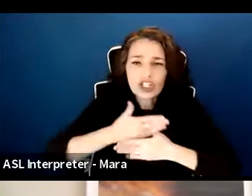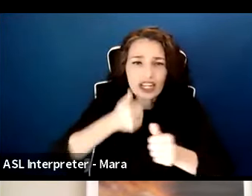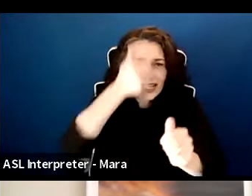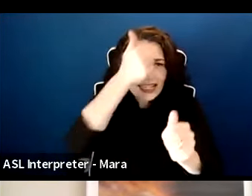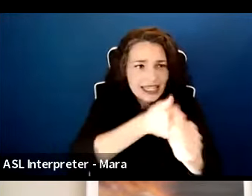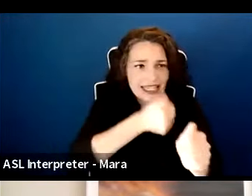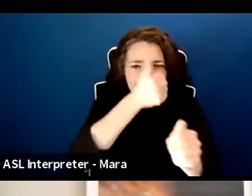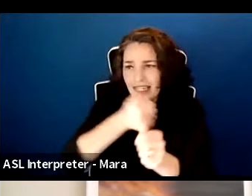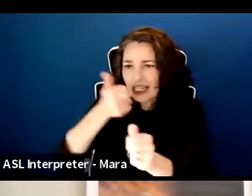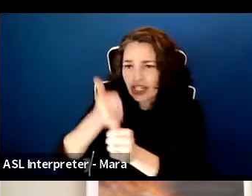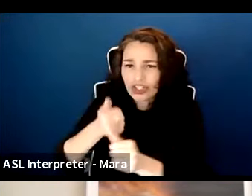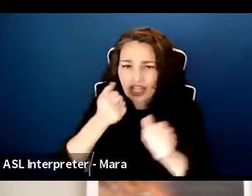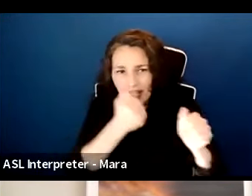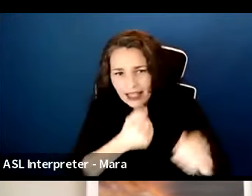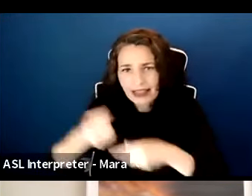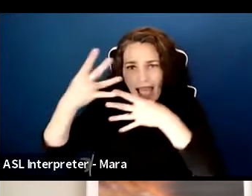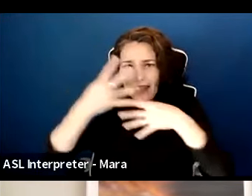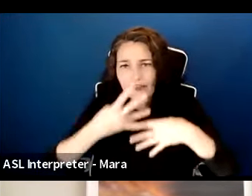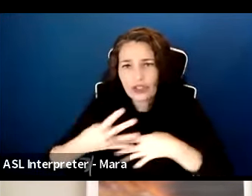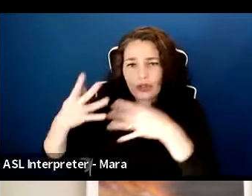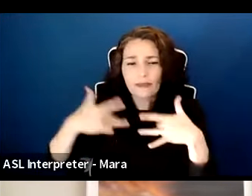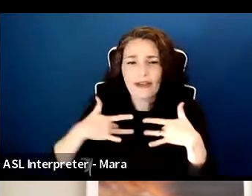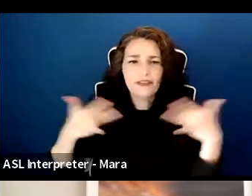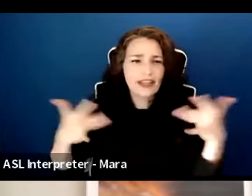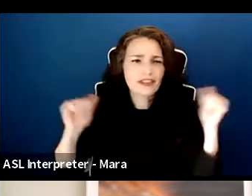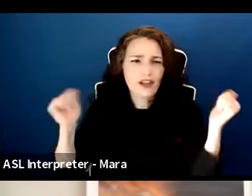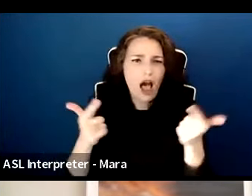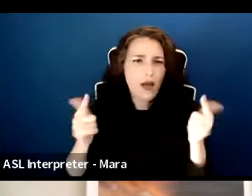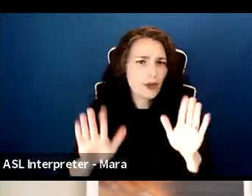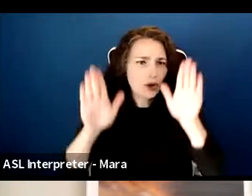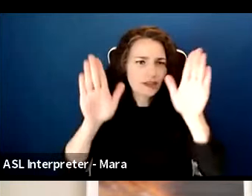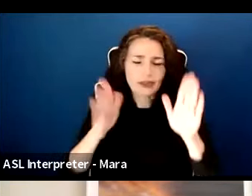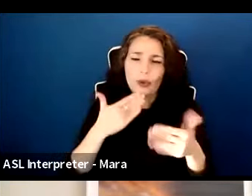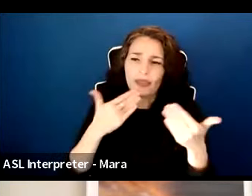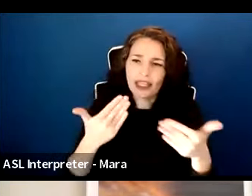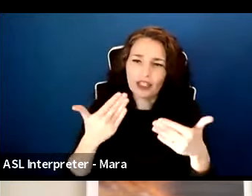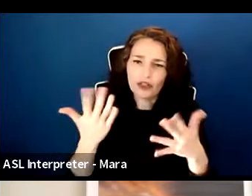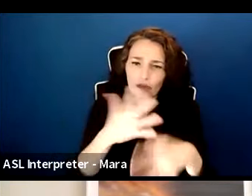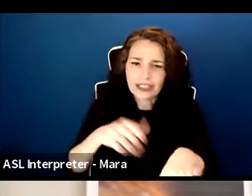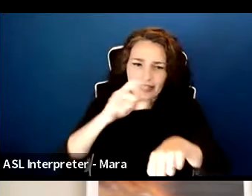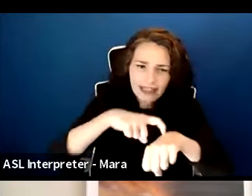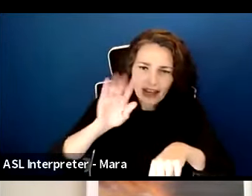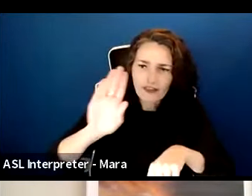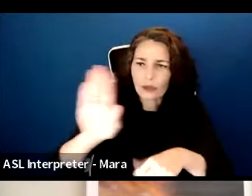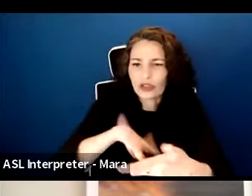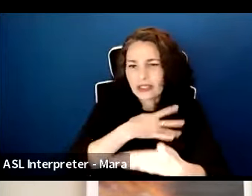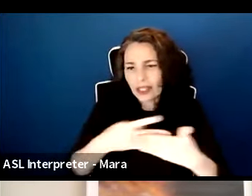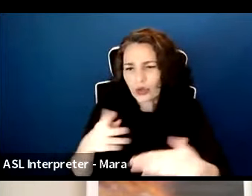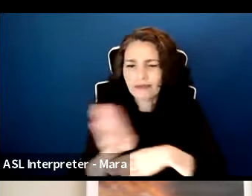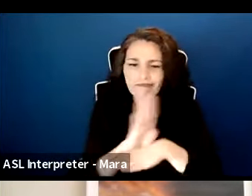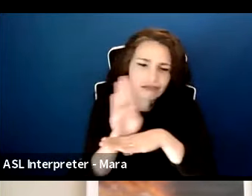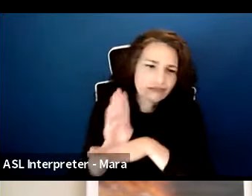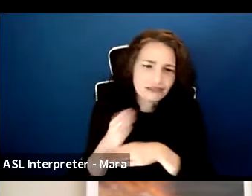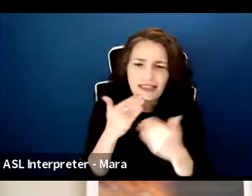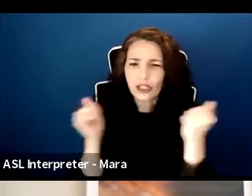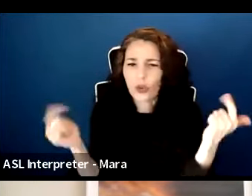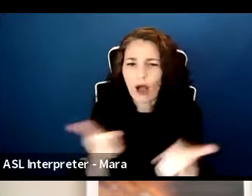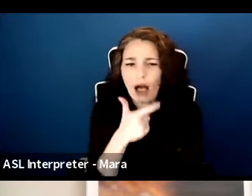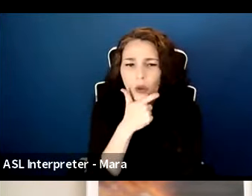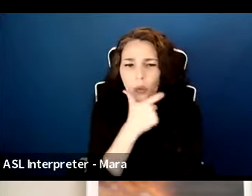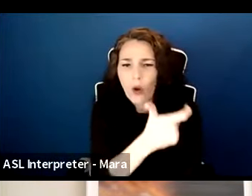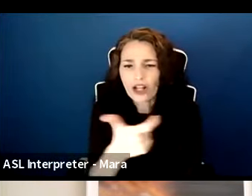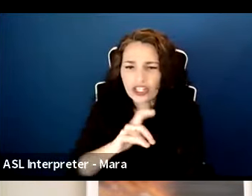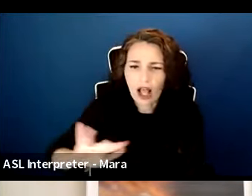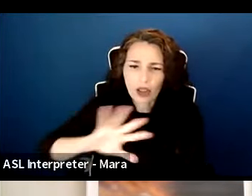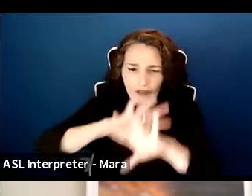stream events. think they've been great and that you are all able to be here and take time out of your schedules to be with us today, wherever you may be streaming in the world. Thank you. Thank you. Thank